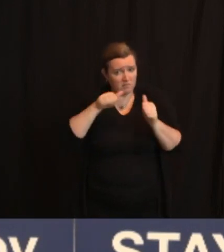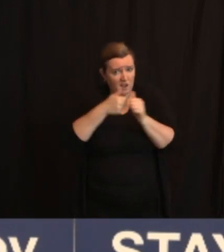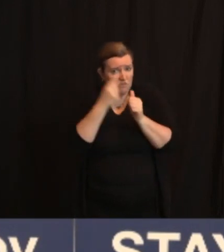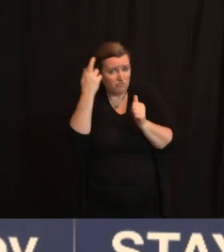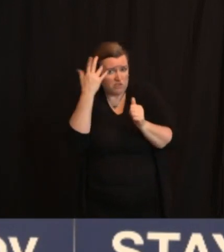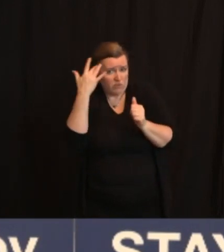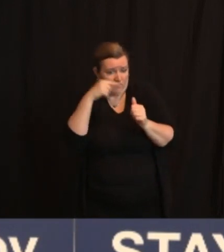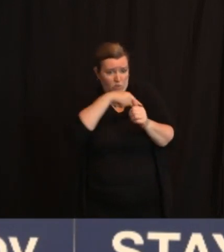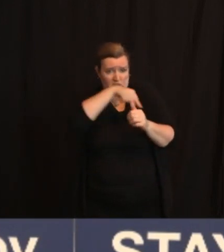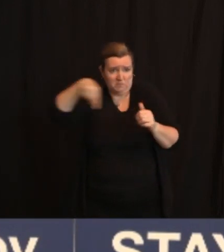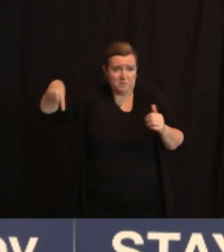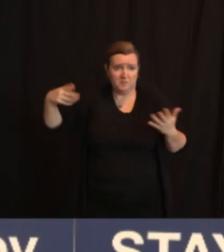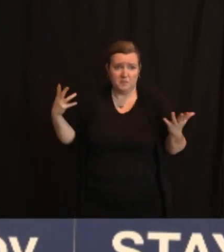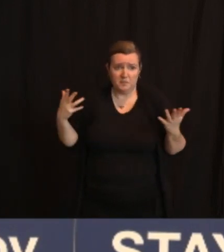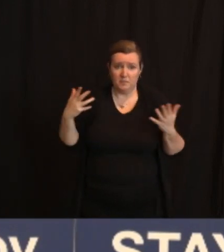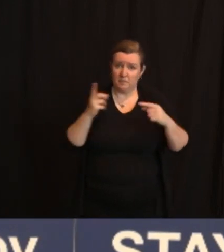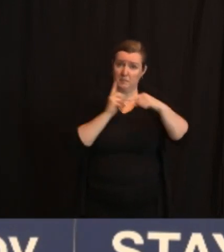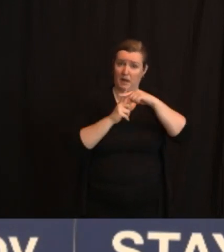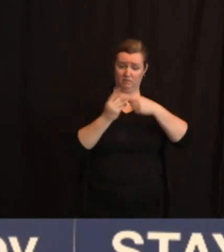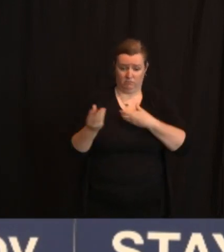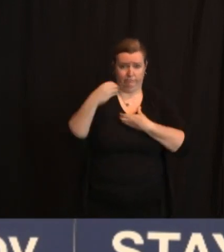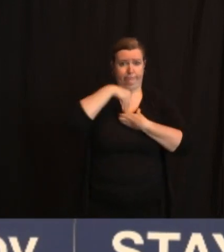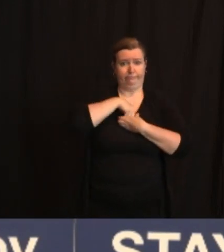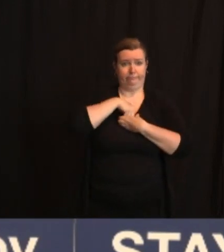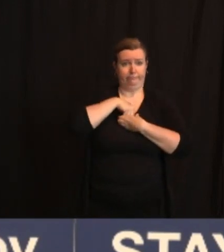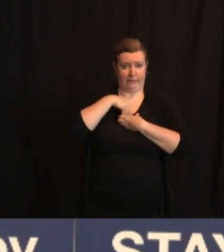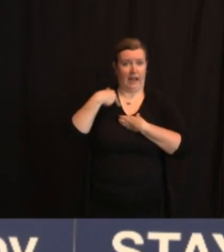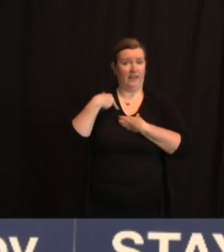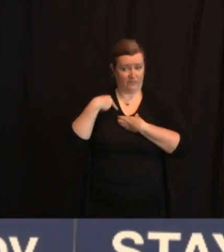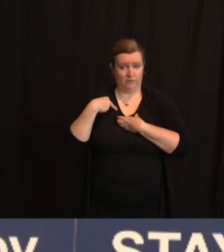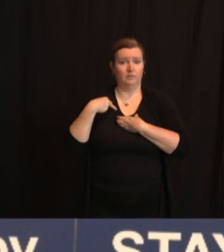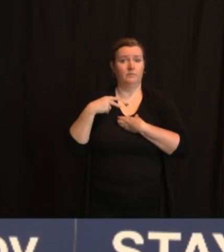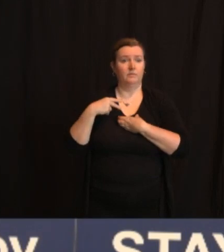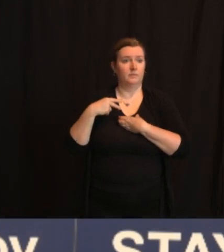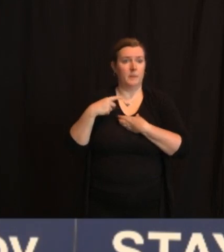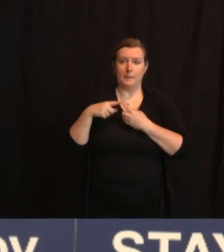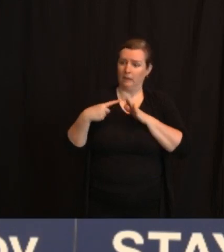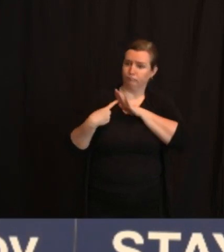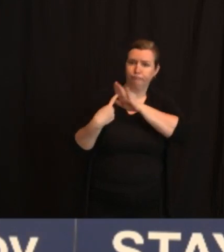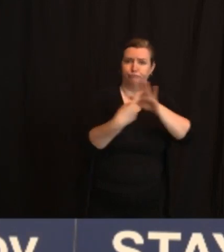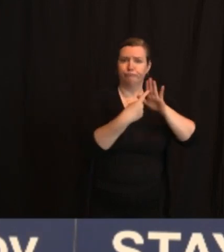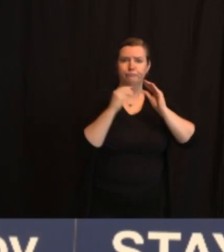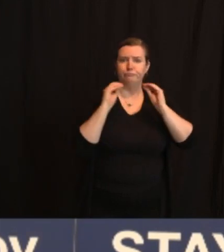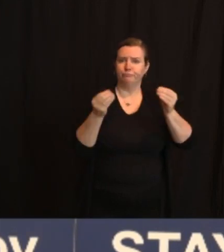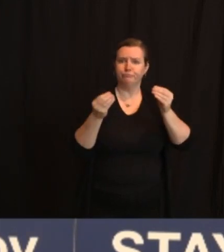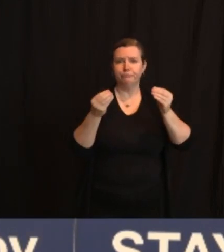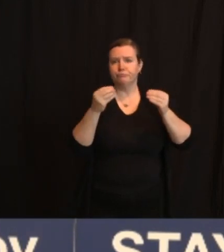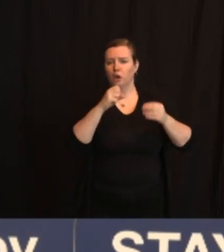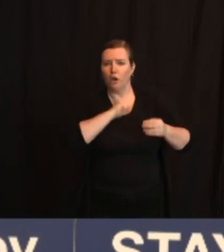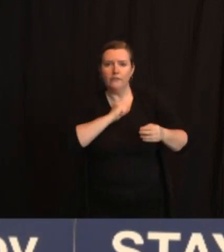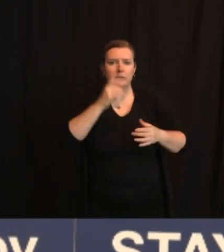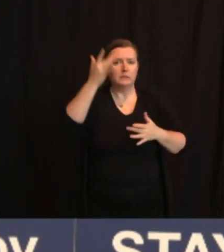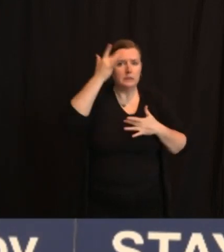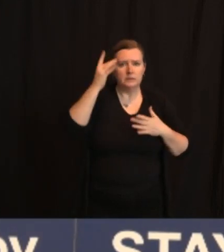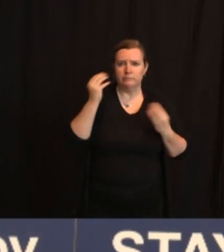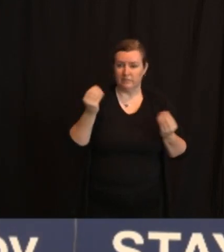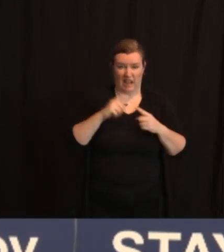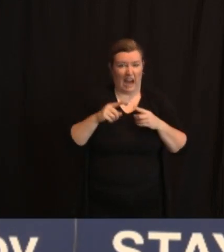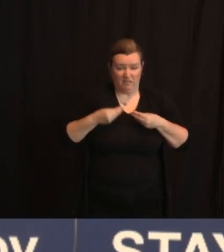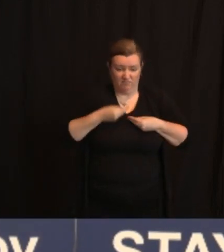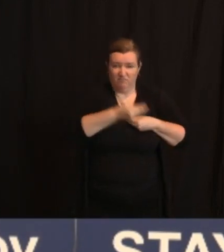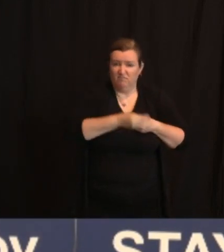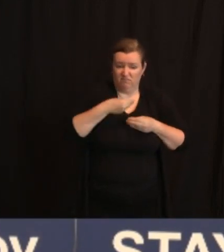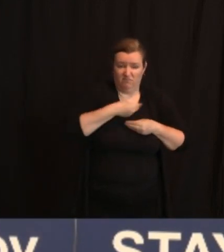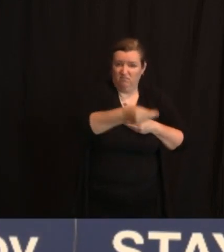Asymptomatic, positive individuals are amongst us. We provided guidance to the facilities that they should plan